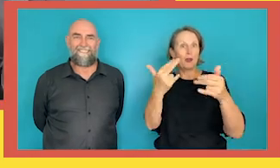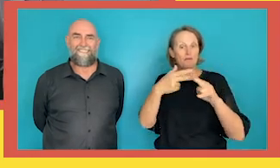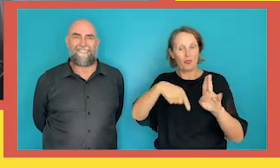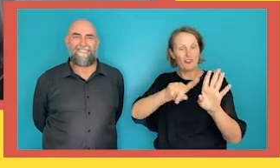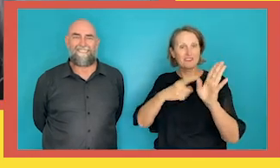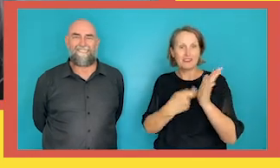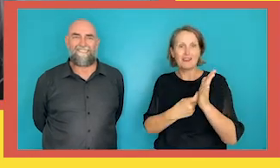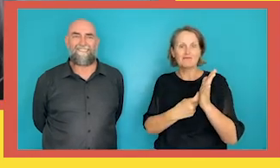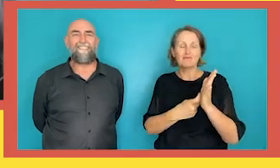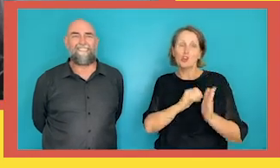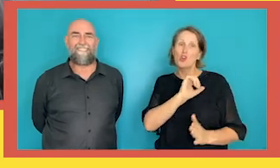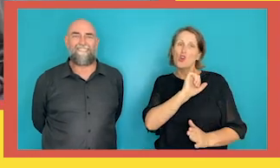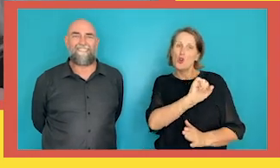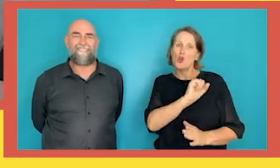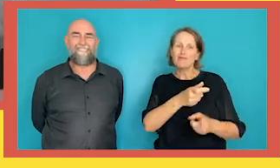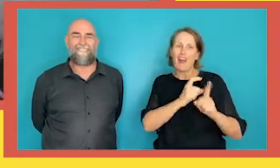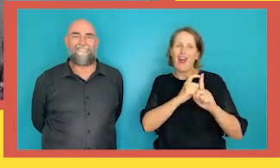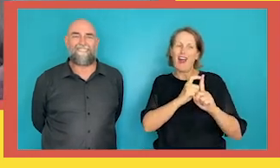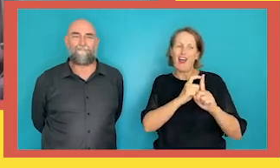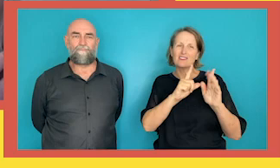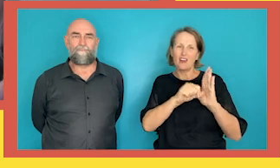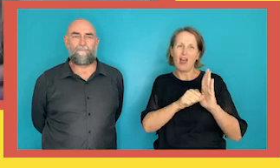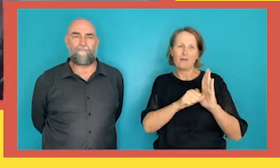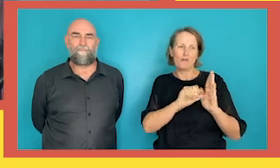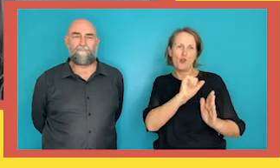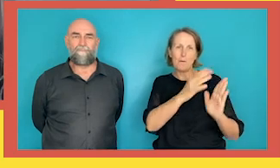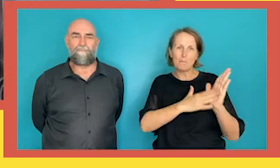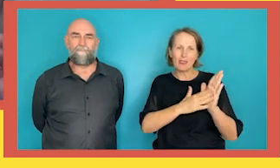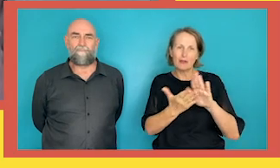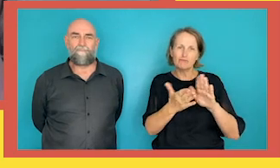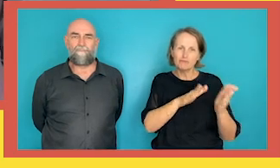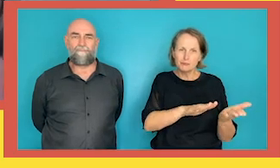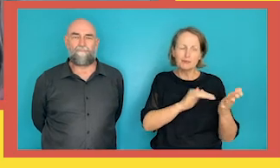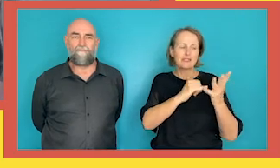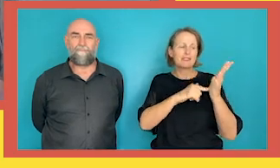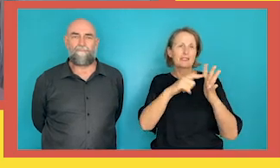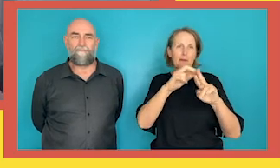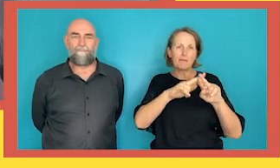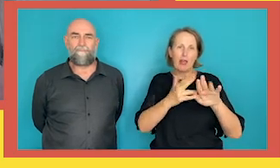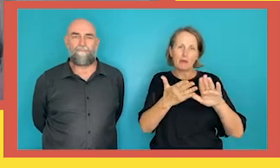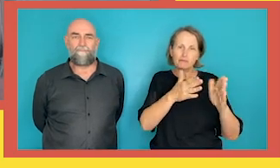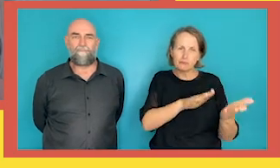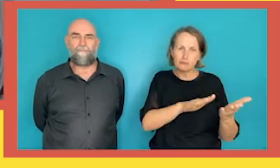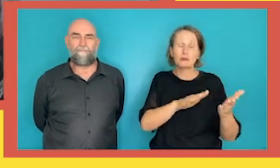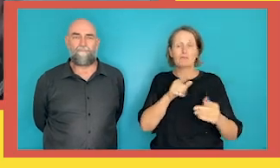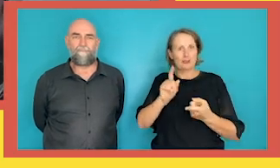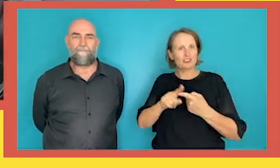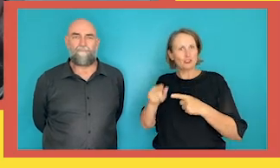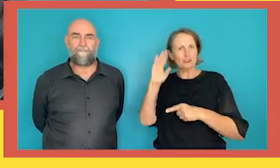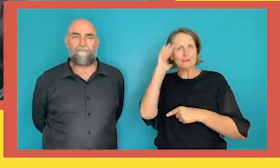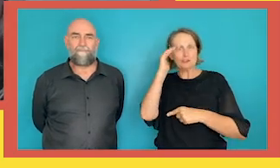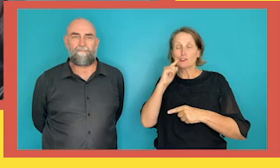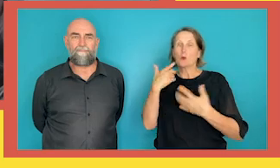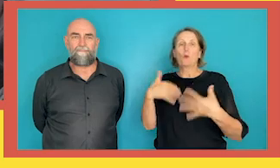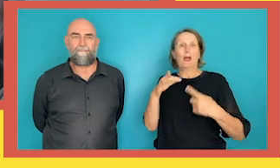come at a really tough time for her with losing her mum and her stepdad, and what a phenomenal achievement and what an absolute